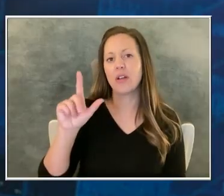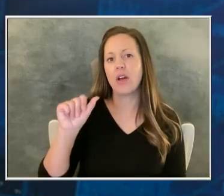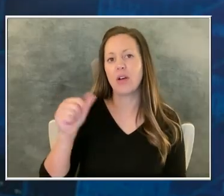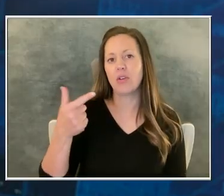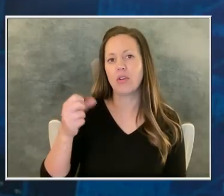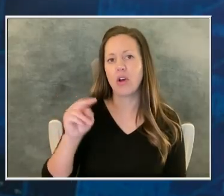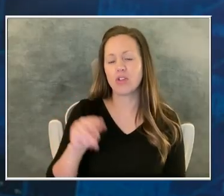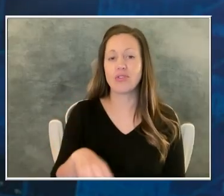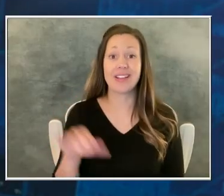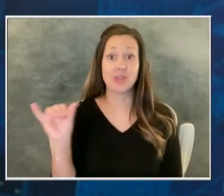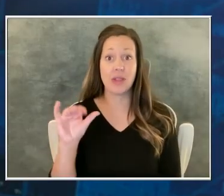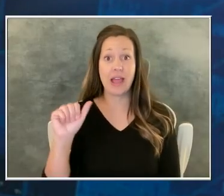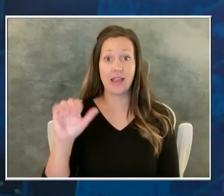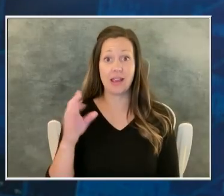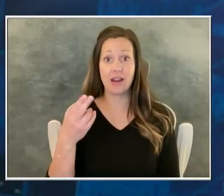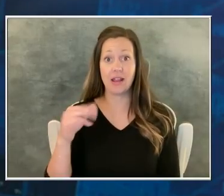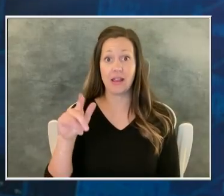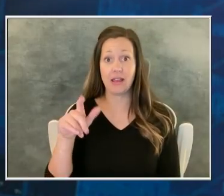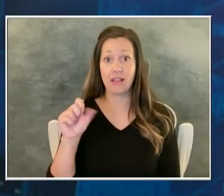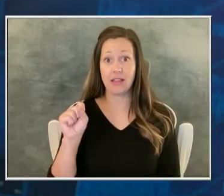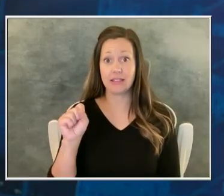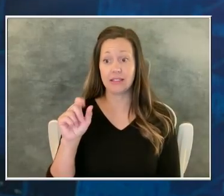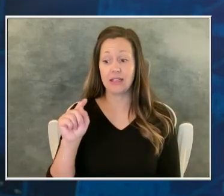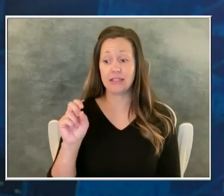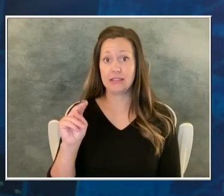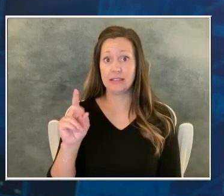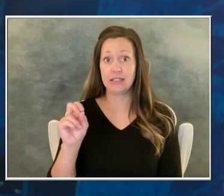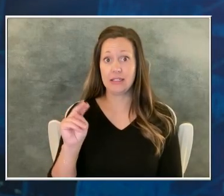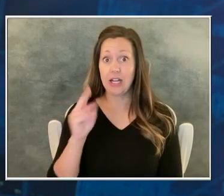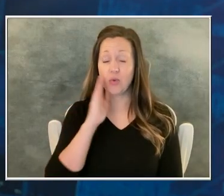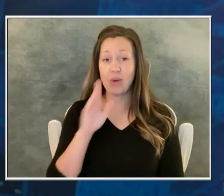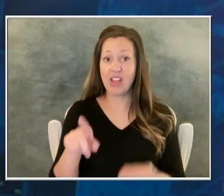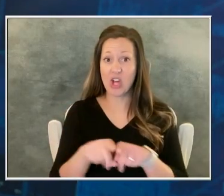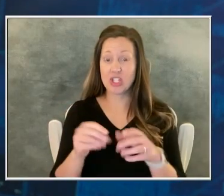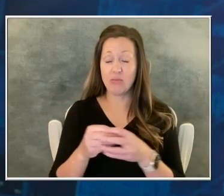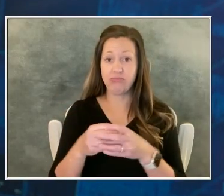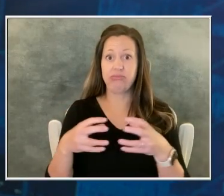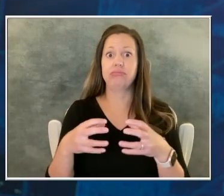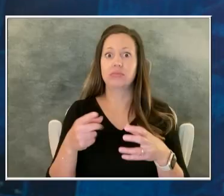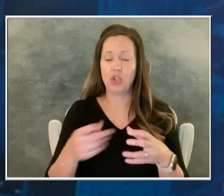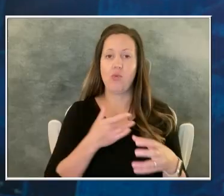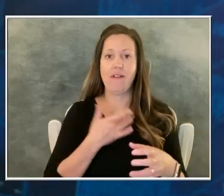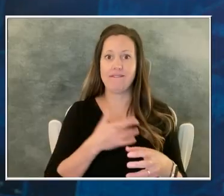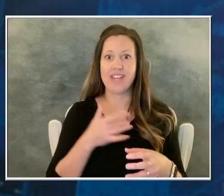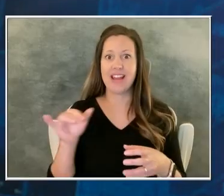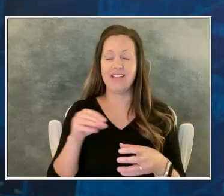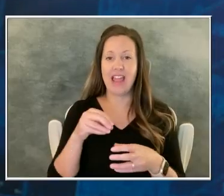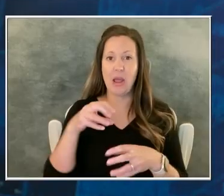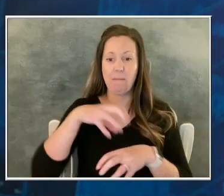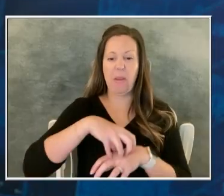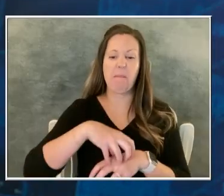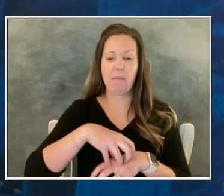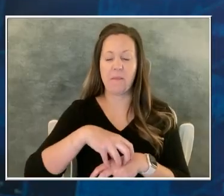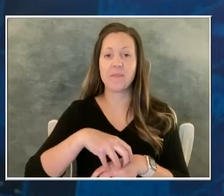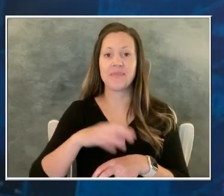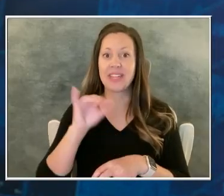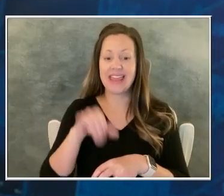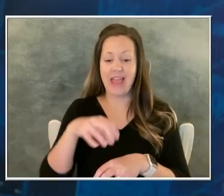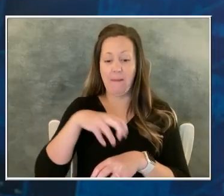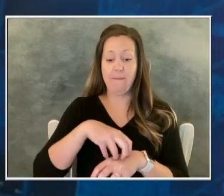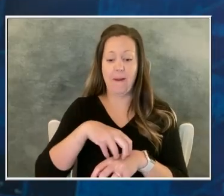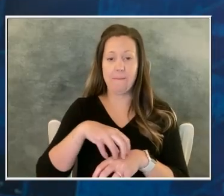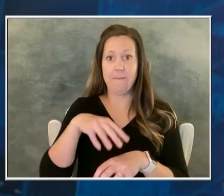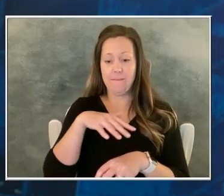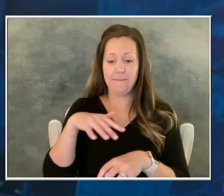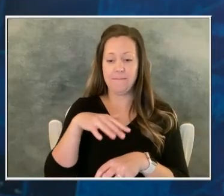or whatever tendon, they'll be enlarged, right? So you feel your tendon, they'll feel like a big nodule there. That's scar tissue, and it